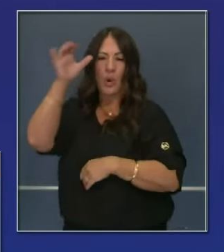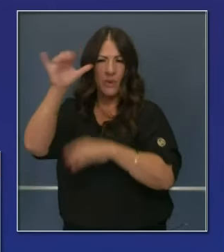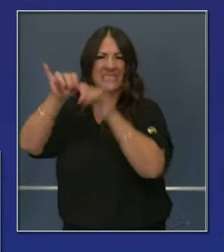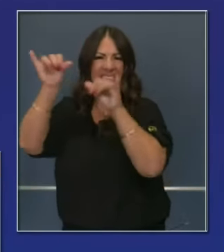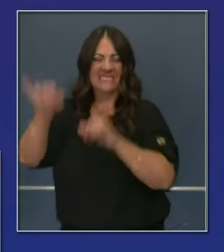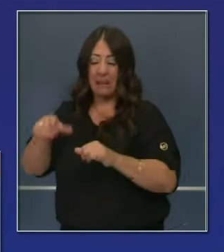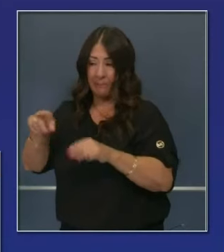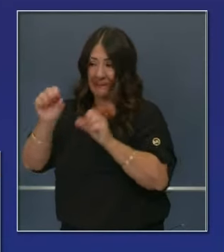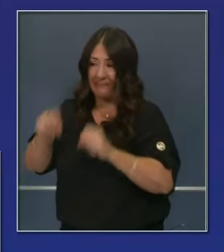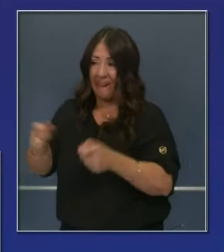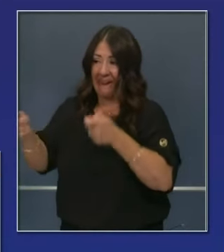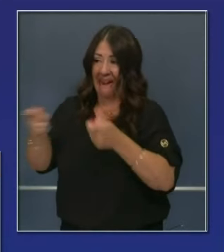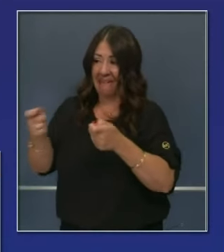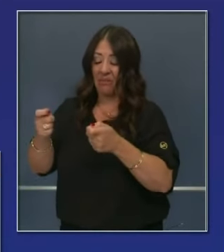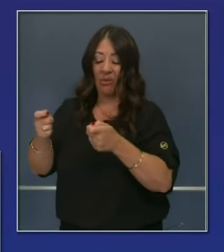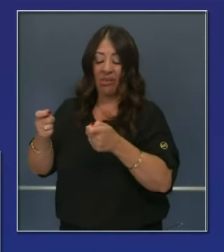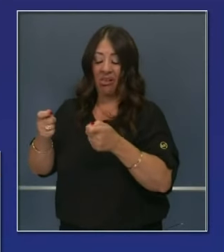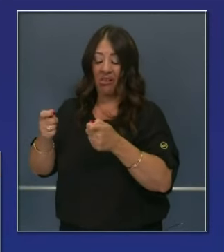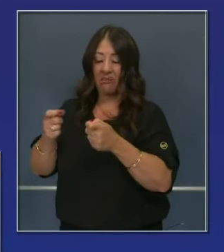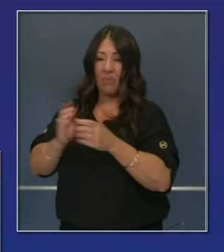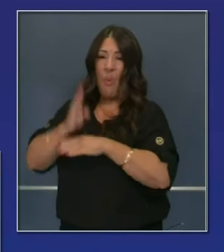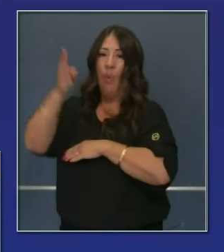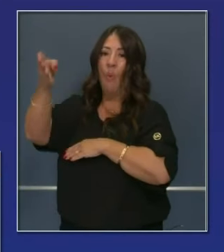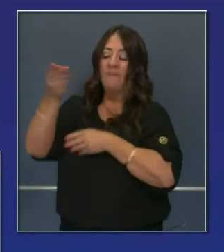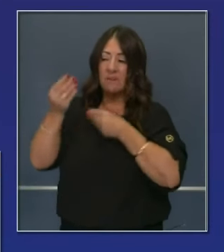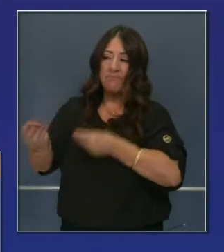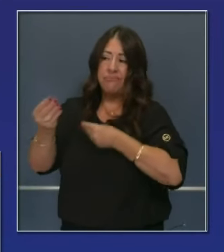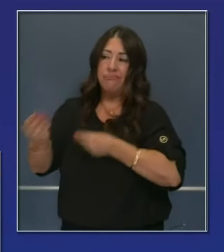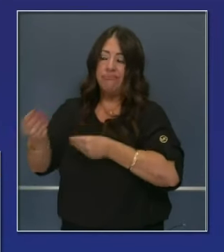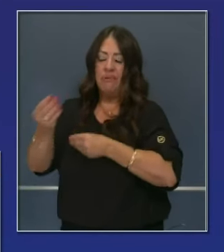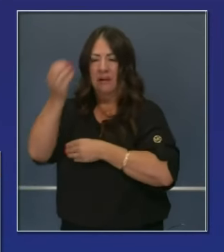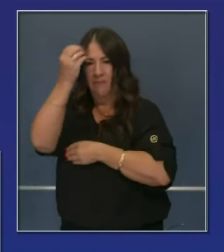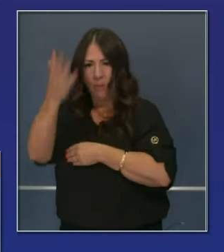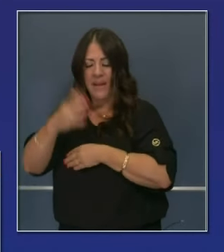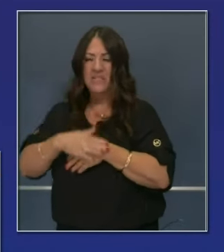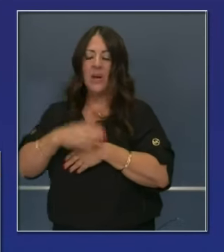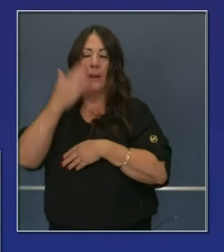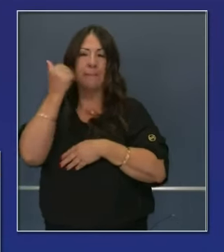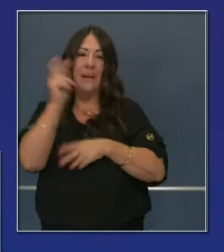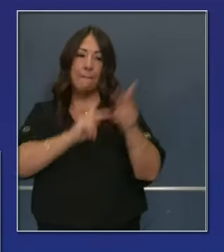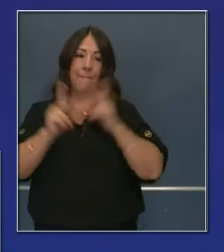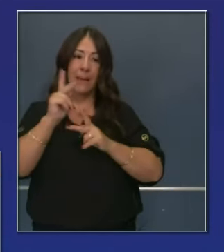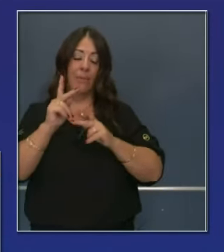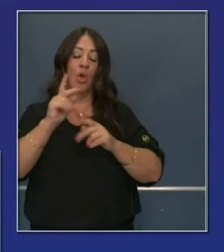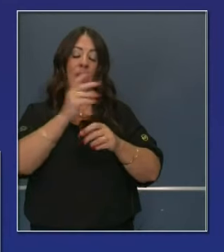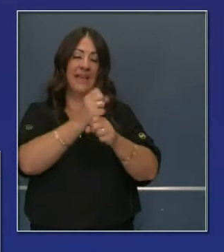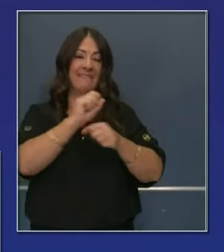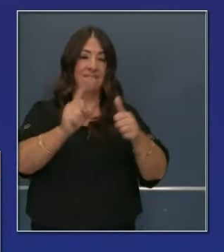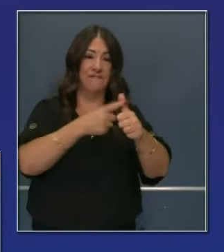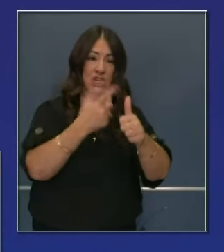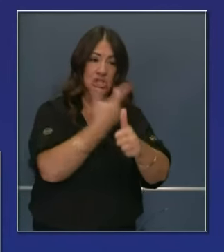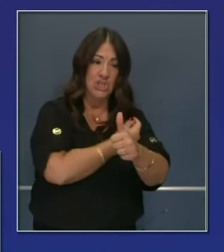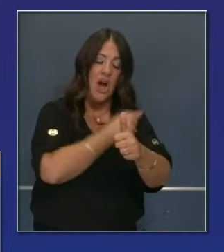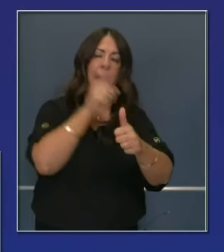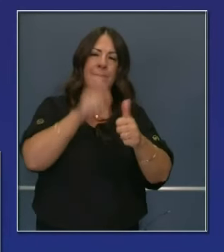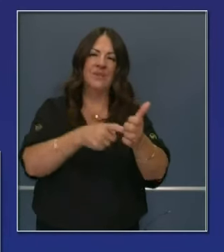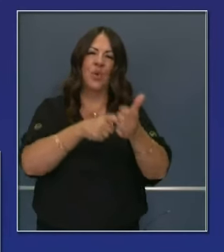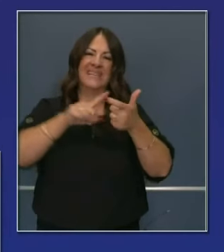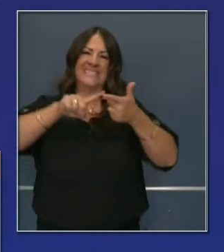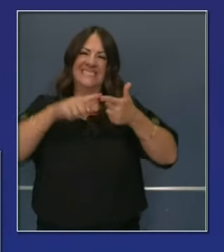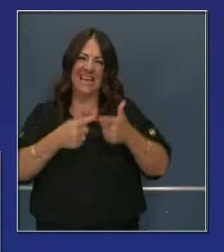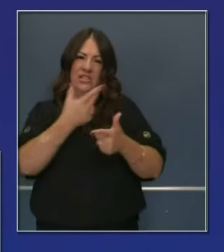management is foundational. Notifications to get the second shot, privacy considerations, notifications